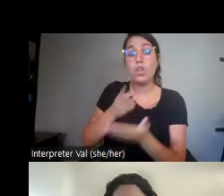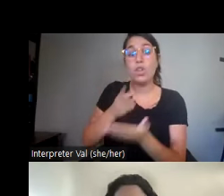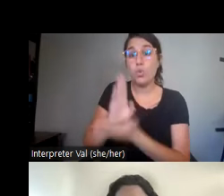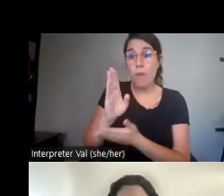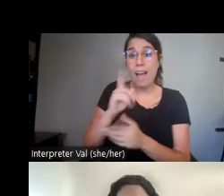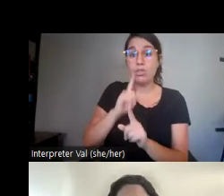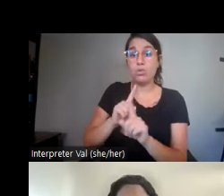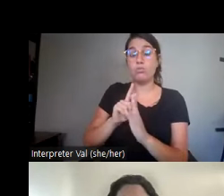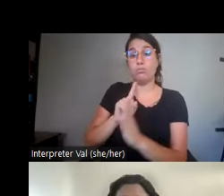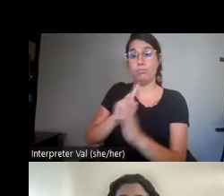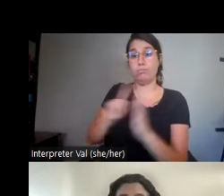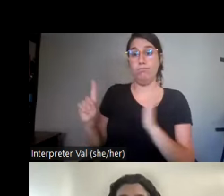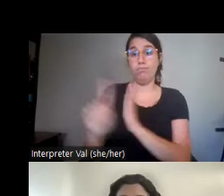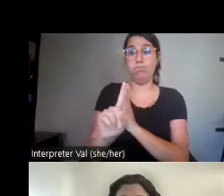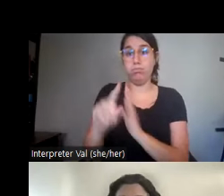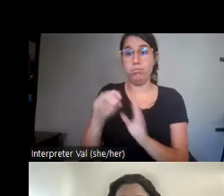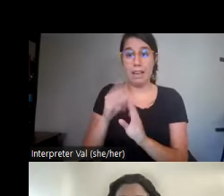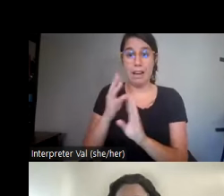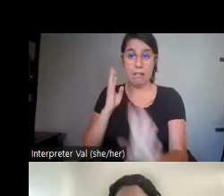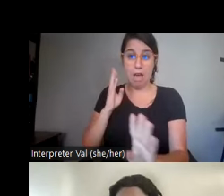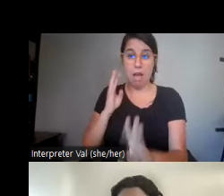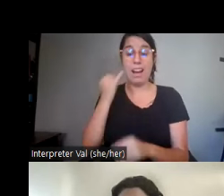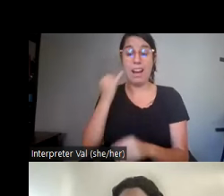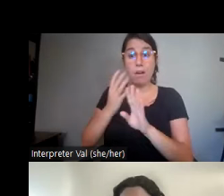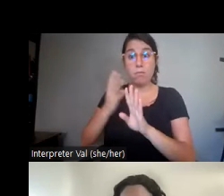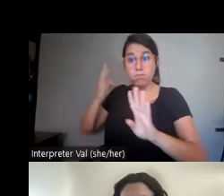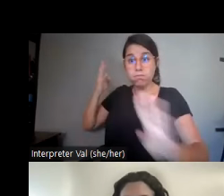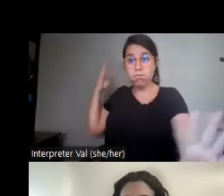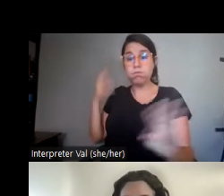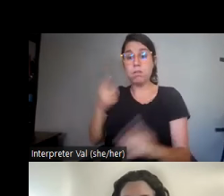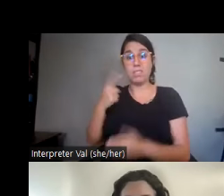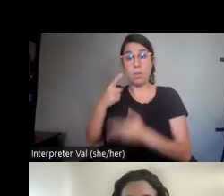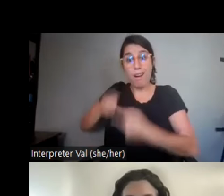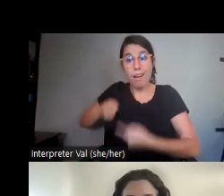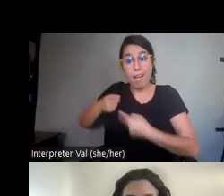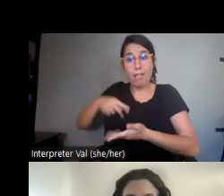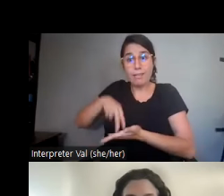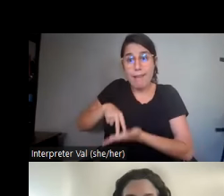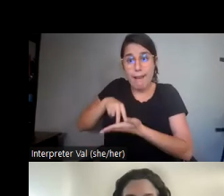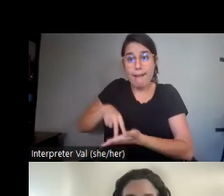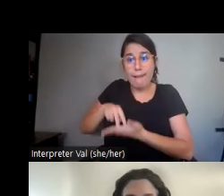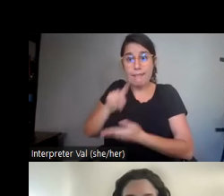line if there are long waits and someone is having trouble standing.